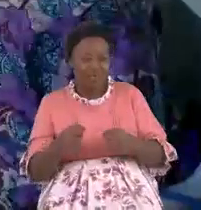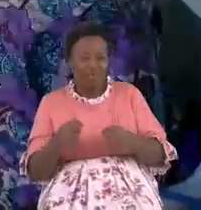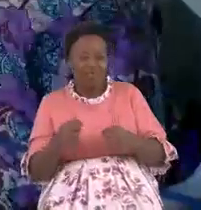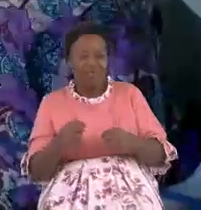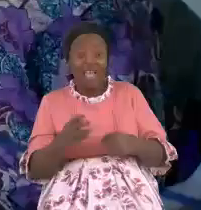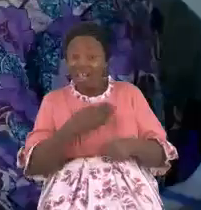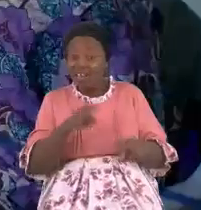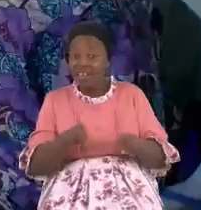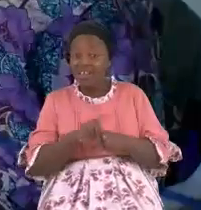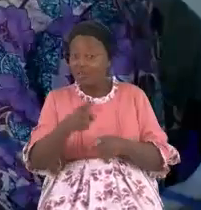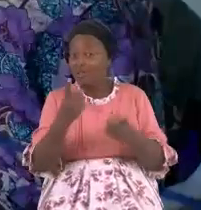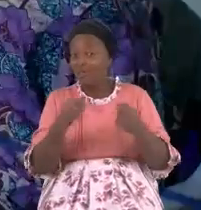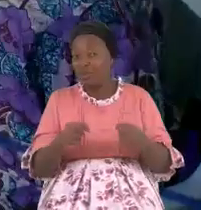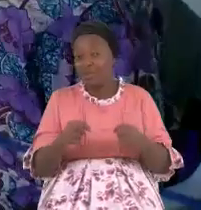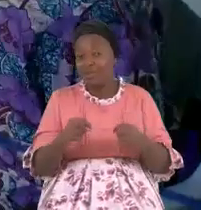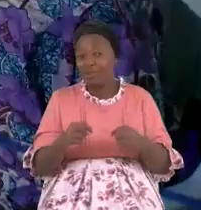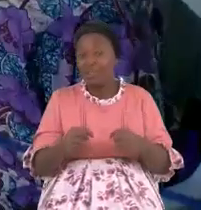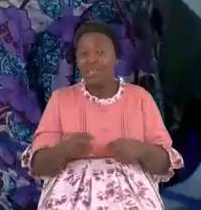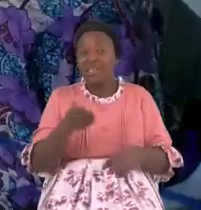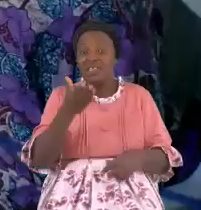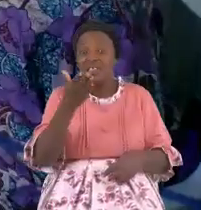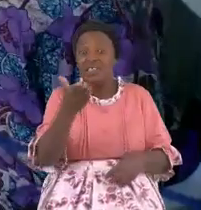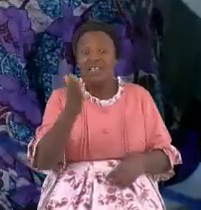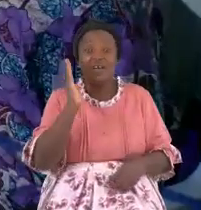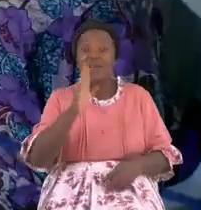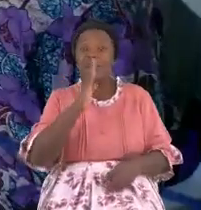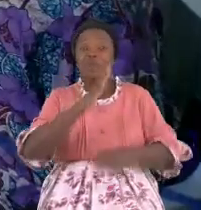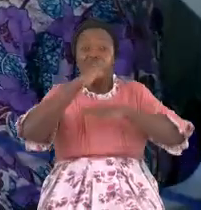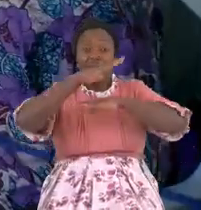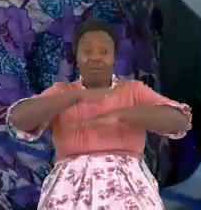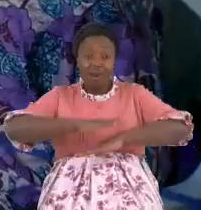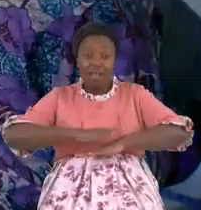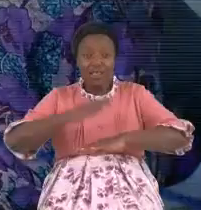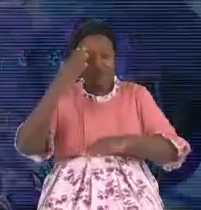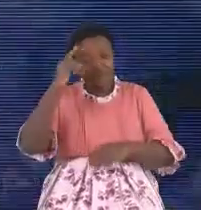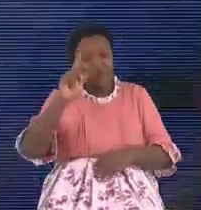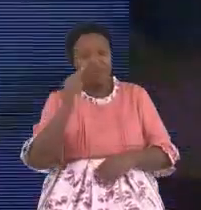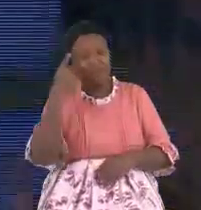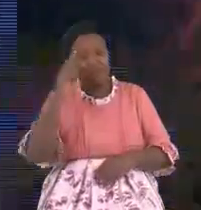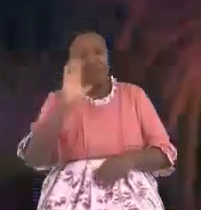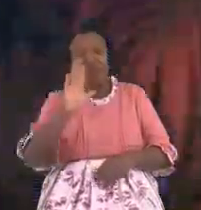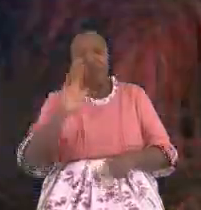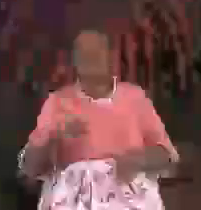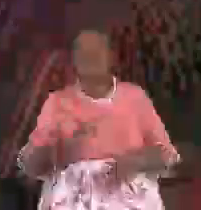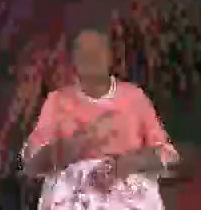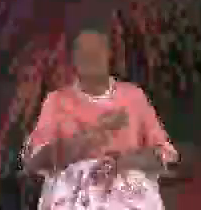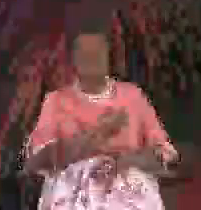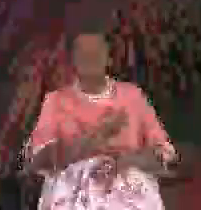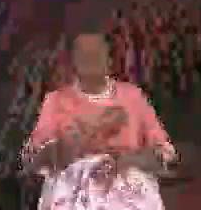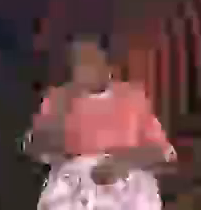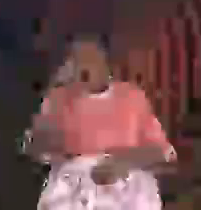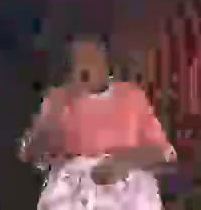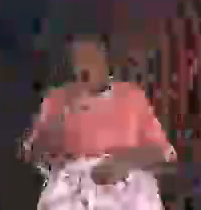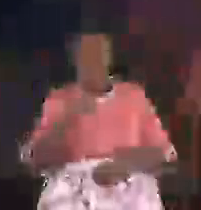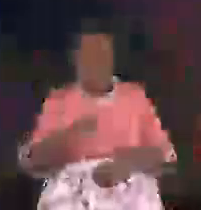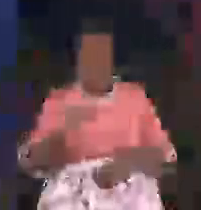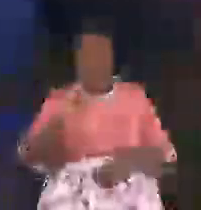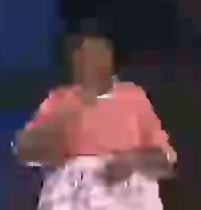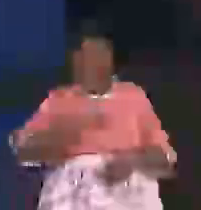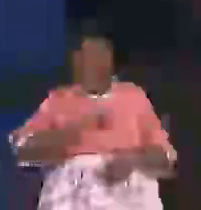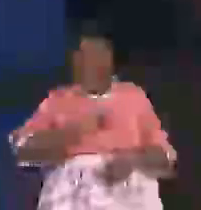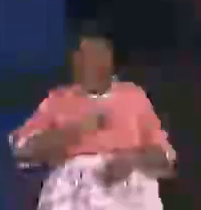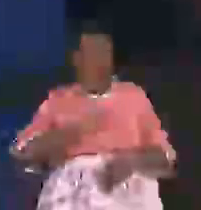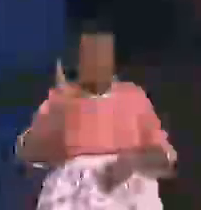come that they rest for your soul because it says i will give you rest the